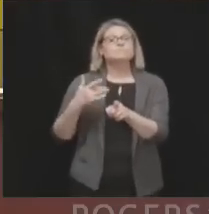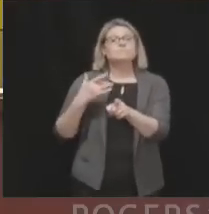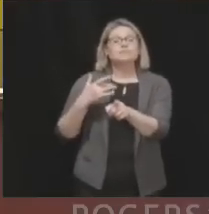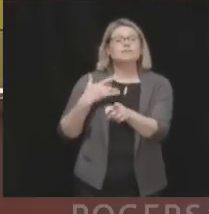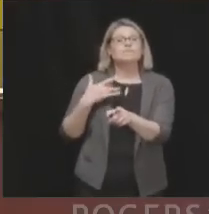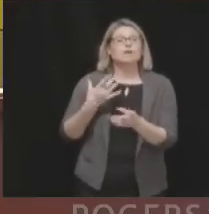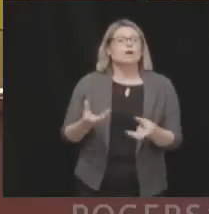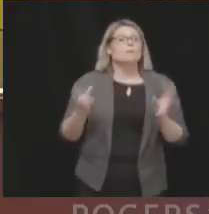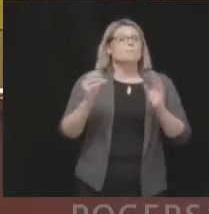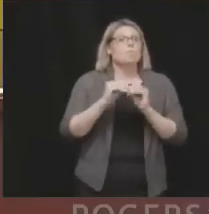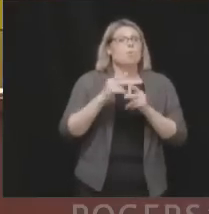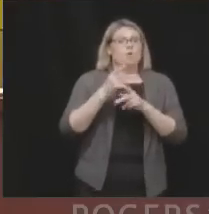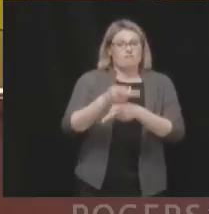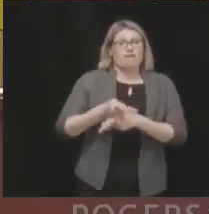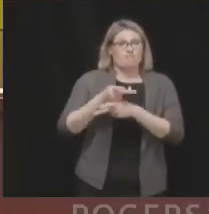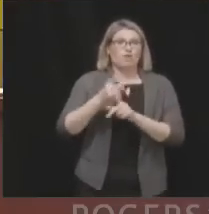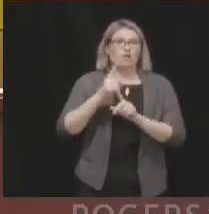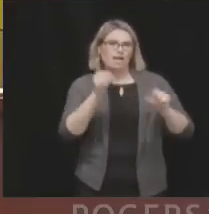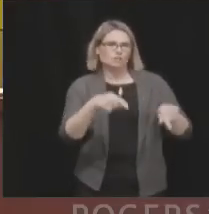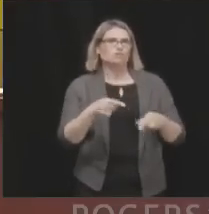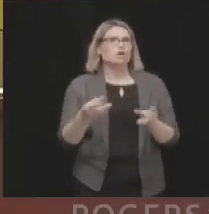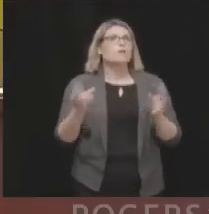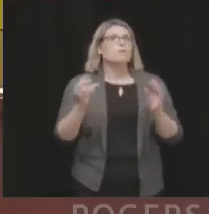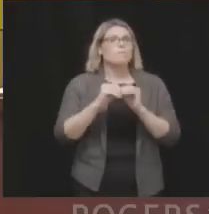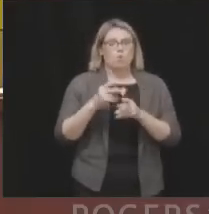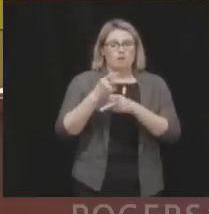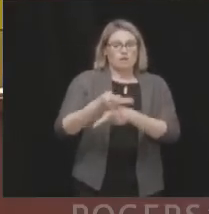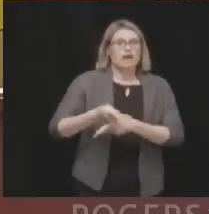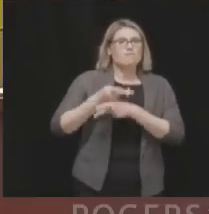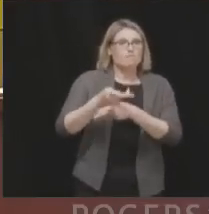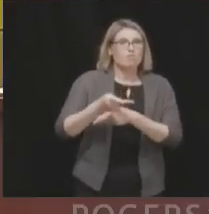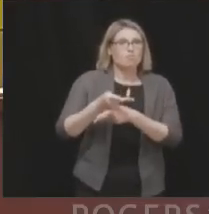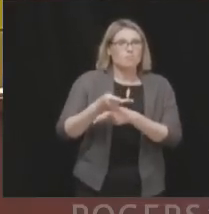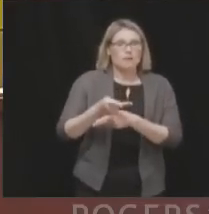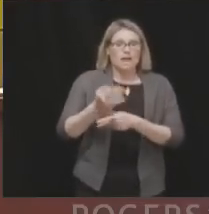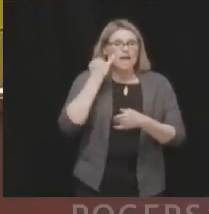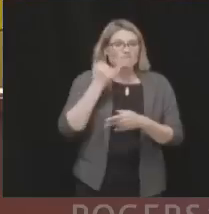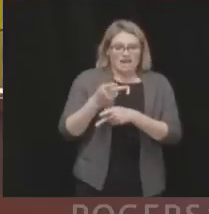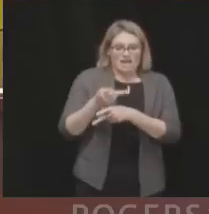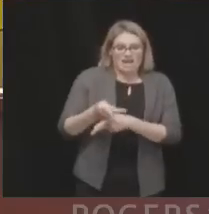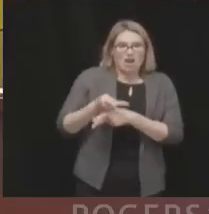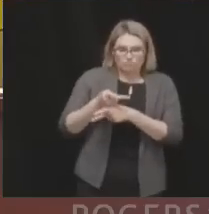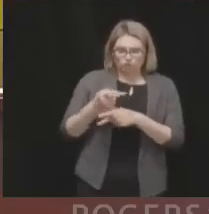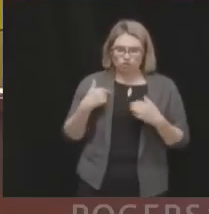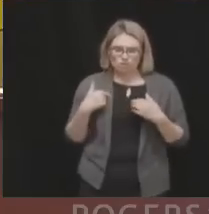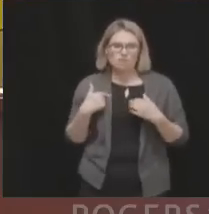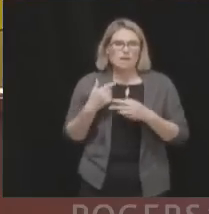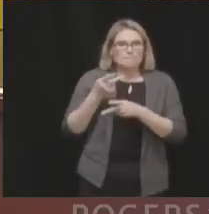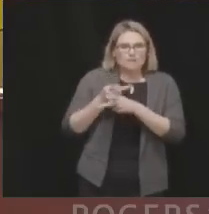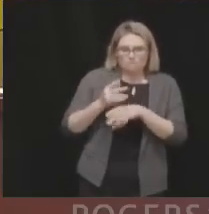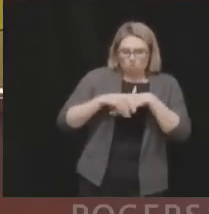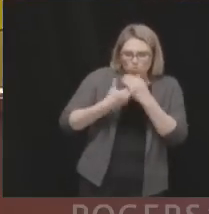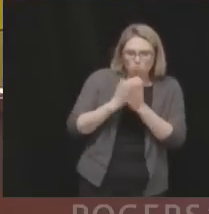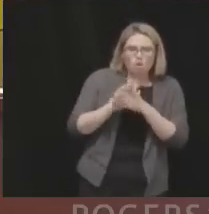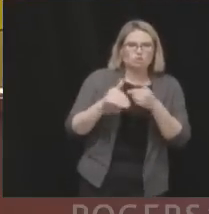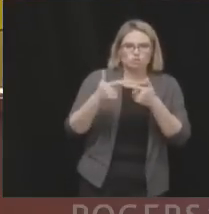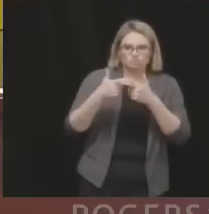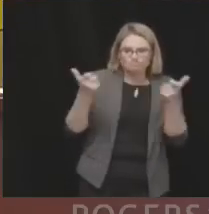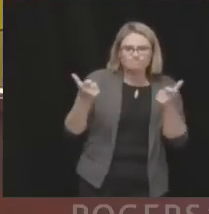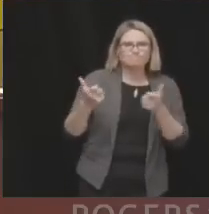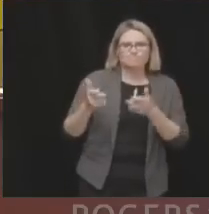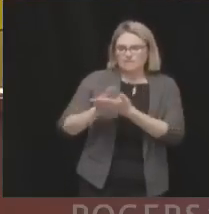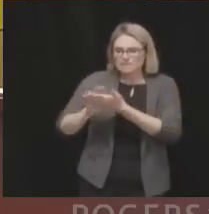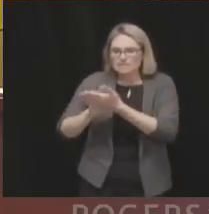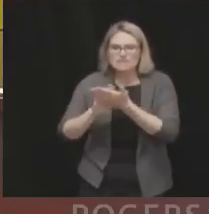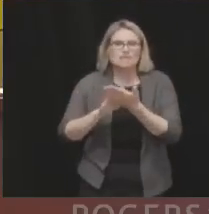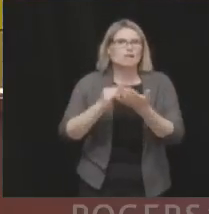a likelihood. It is a possibility. But again, the degree to which we all do our part and all try to follow the